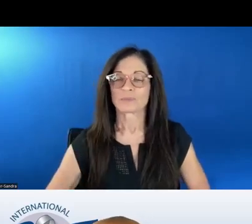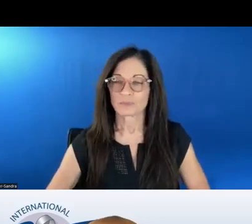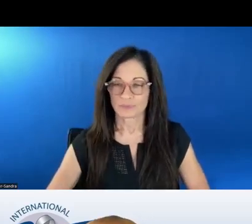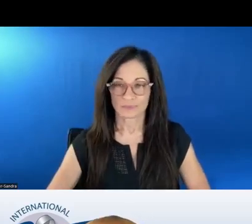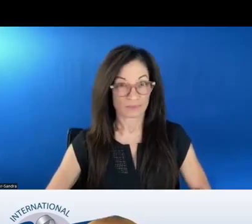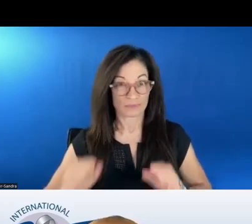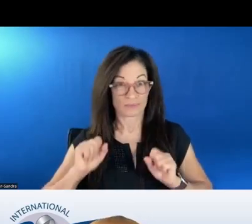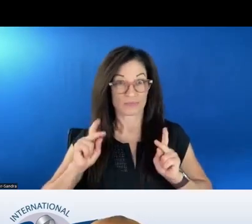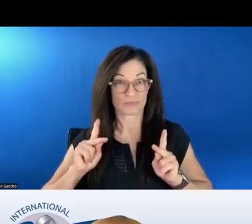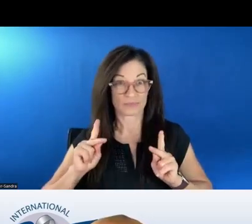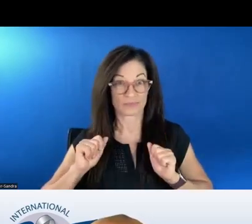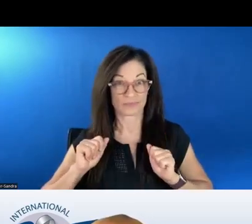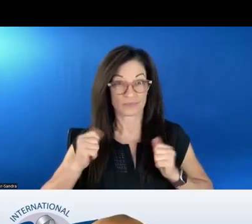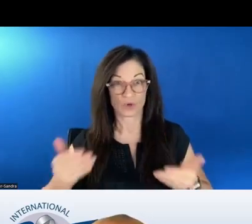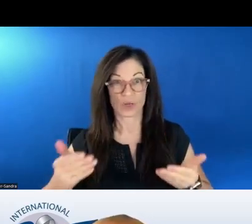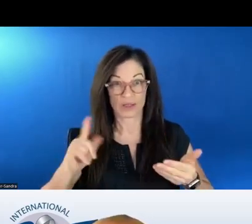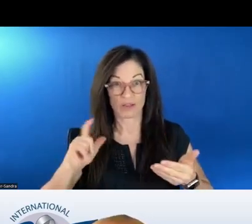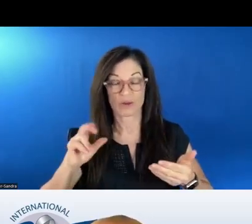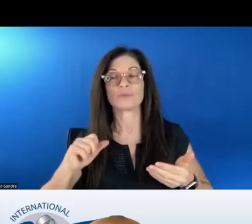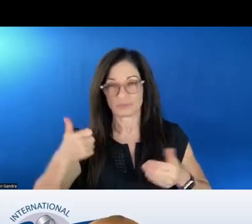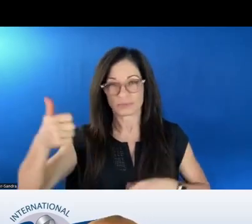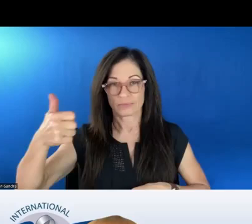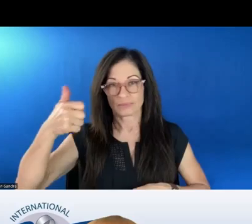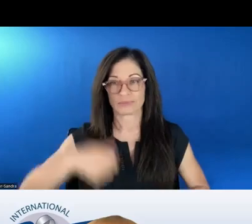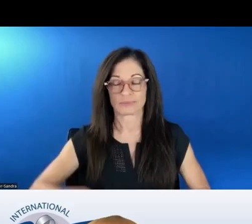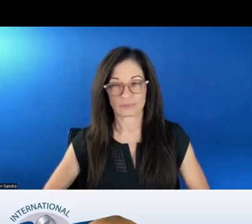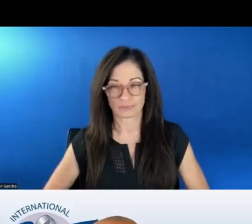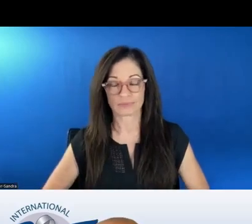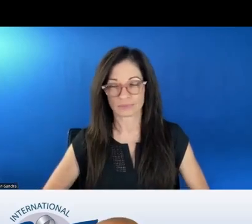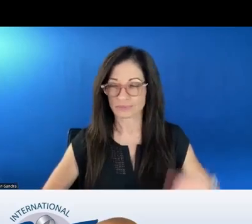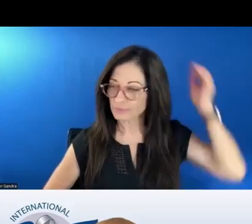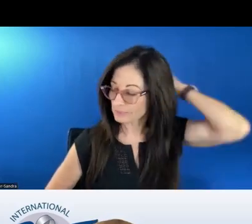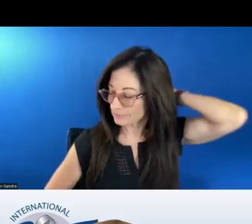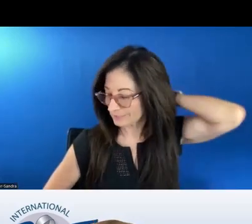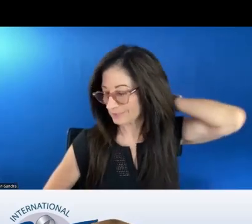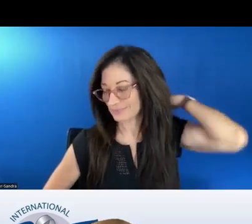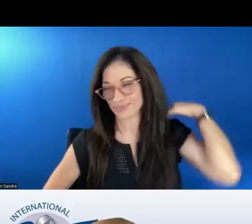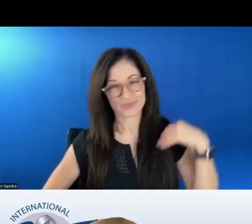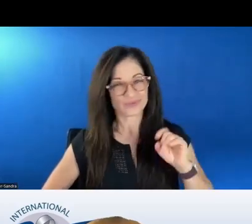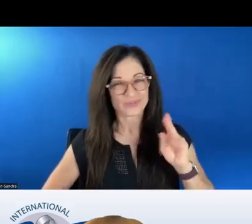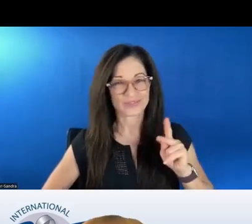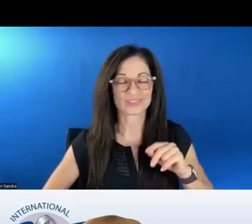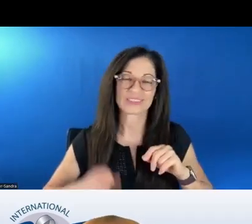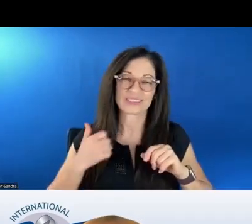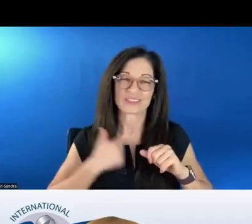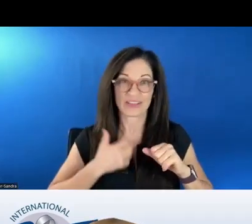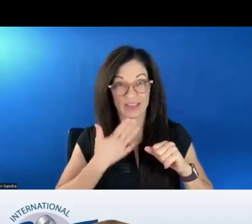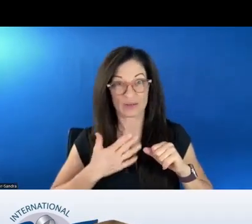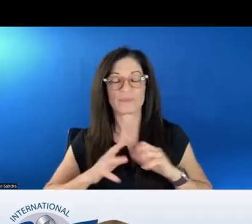can I speak, Laura? Can you hear me? We can hear you. Go ahead, Michelle. Thank you. Okay, sorry. Thank you.